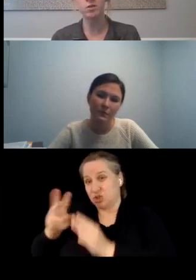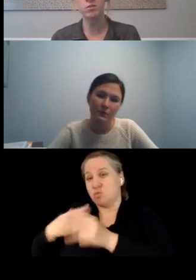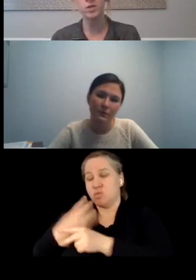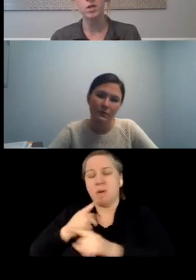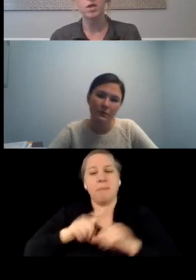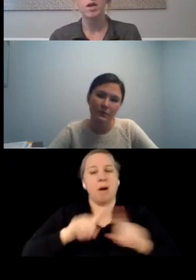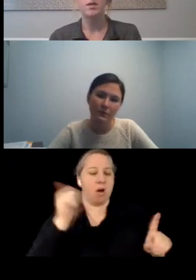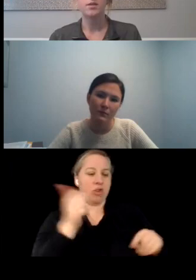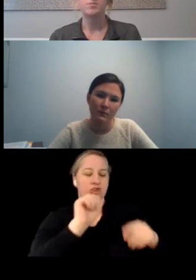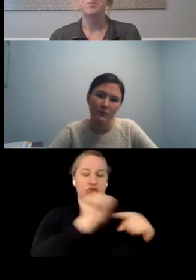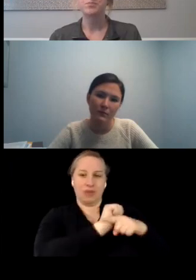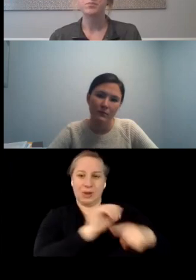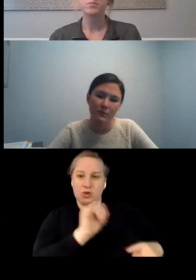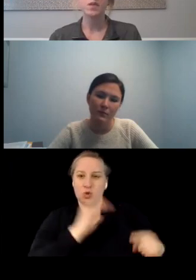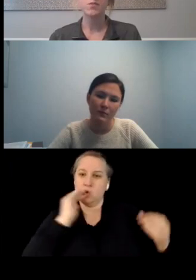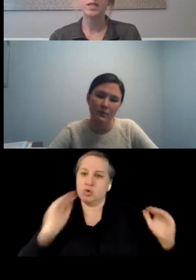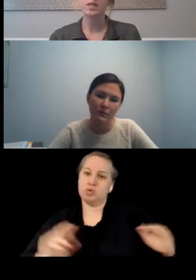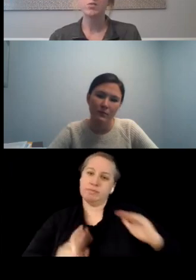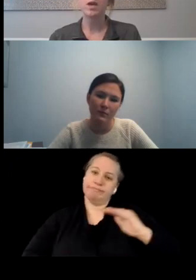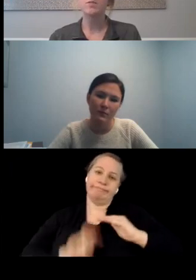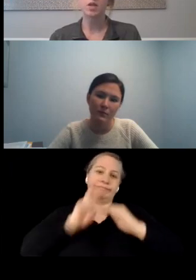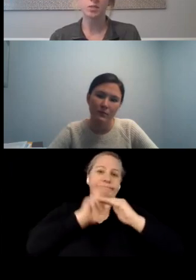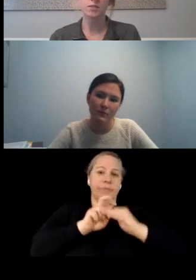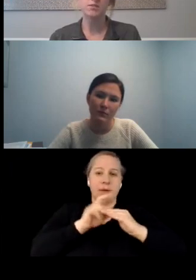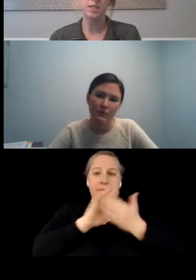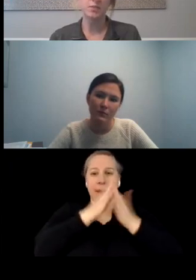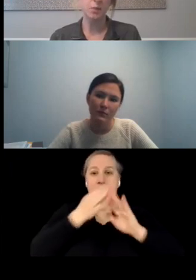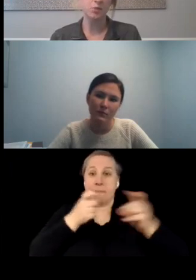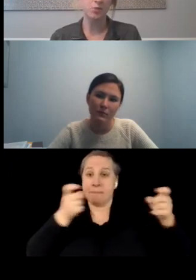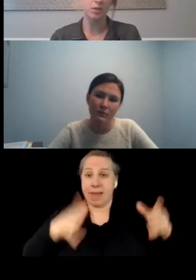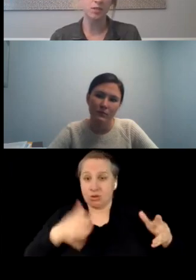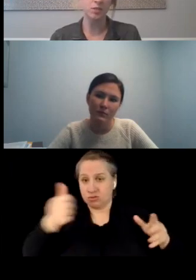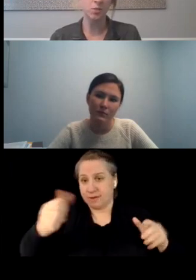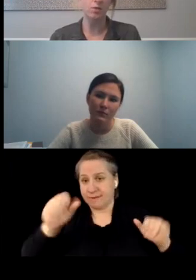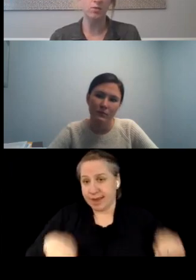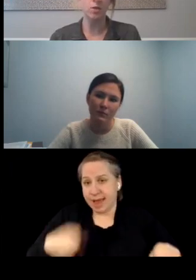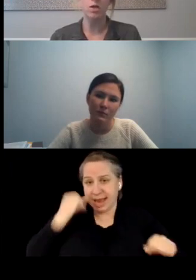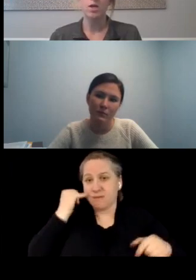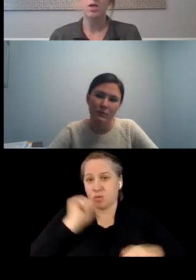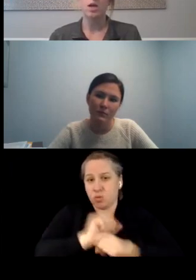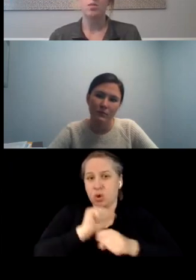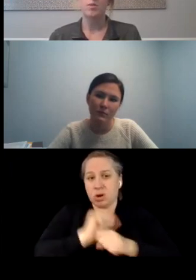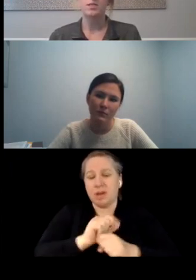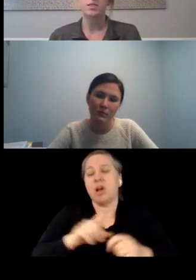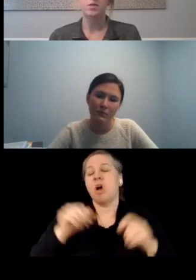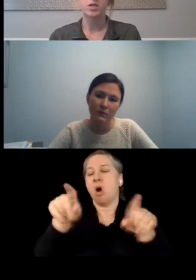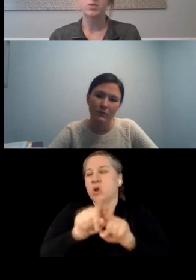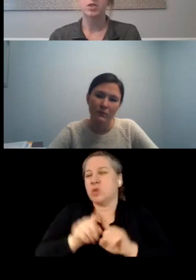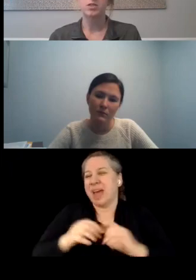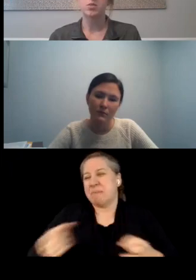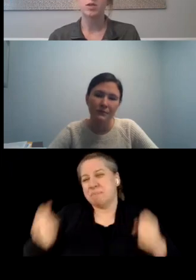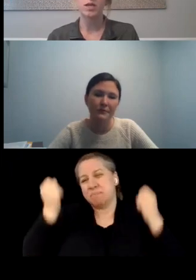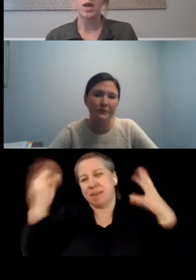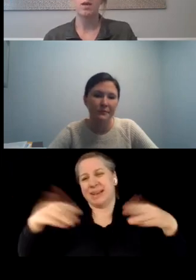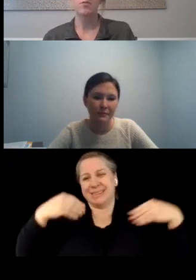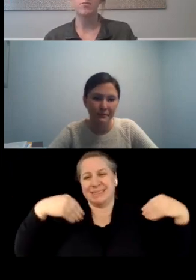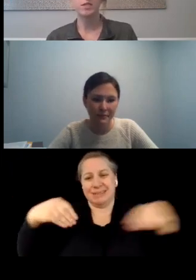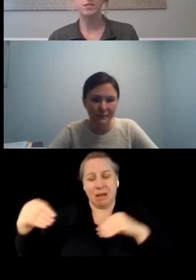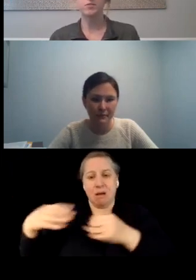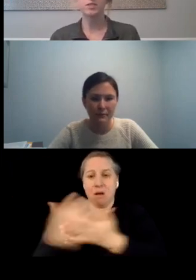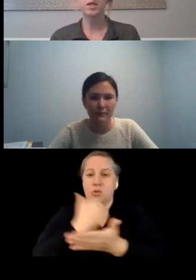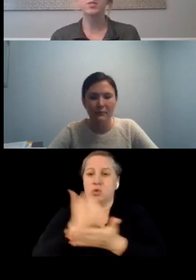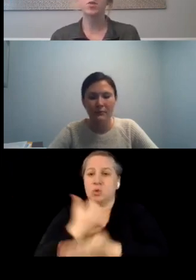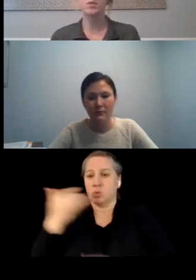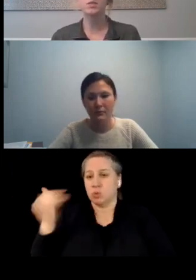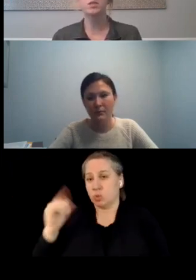management level. And then finally, we have tons of sales opportunities as well. So as Sarah mentioned, we have